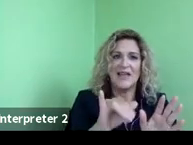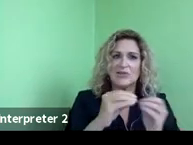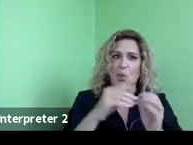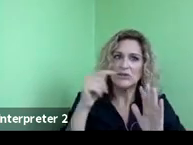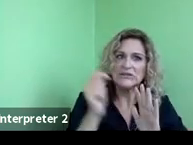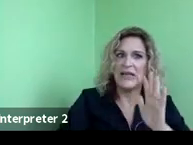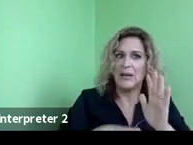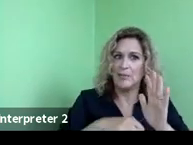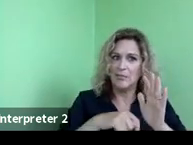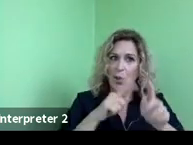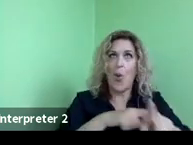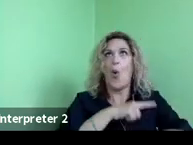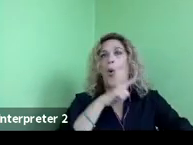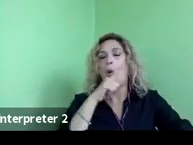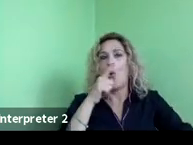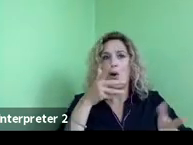conversation.